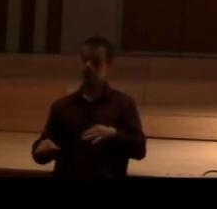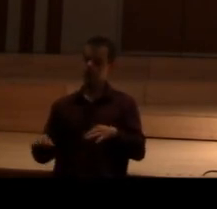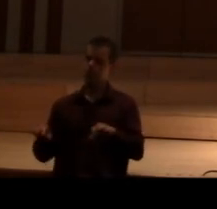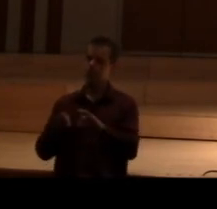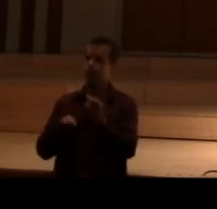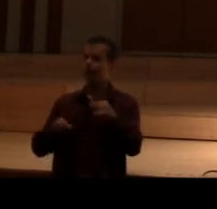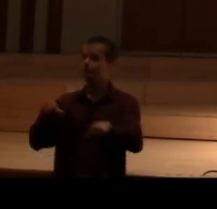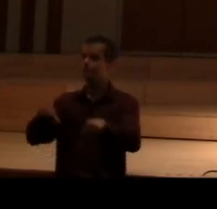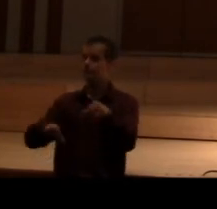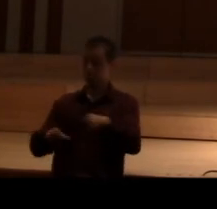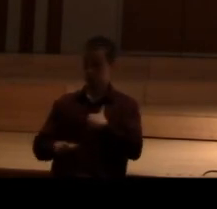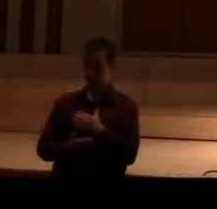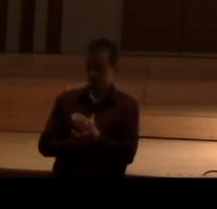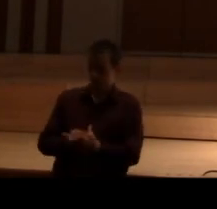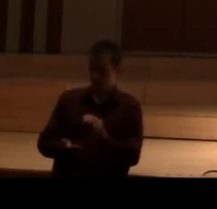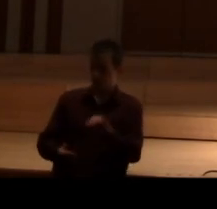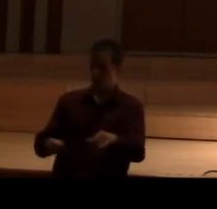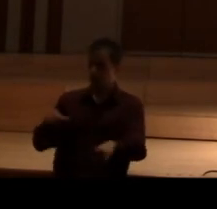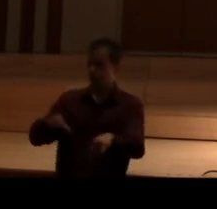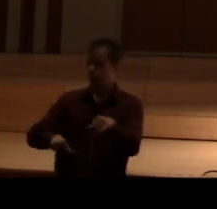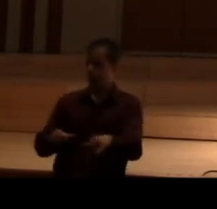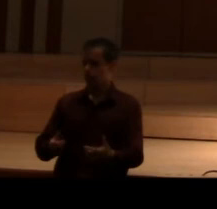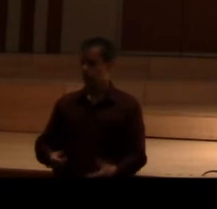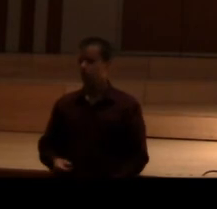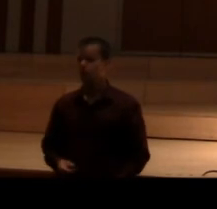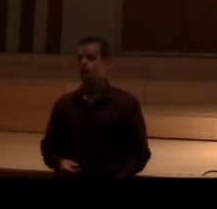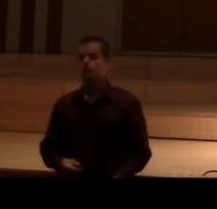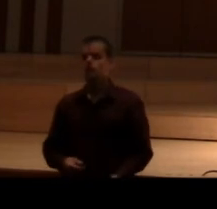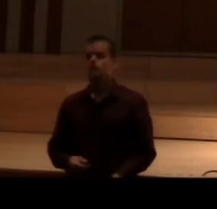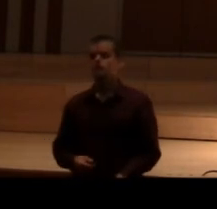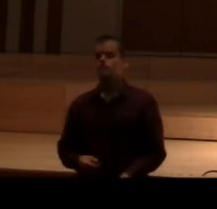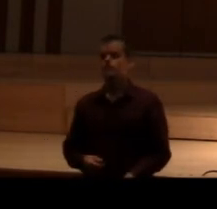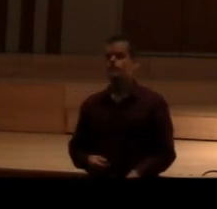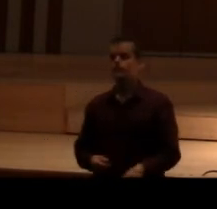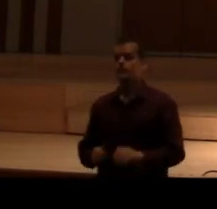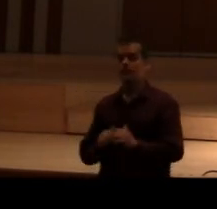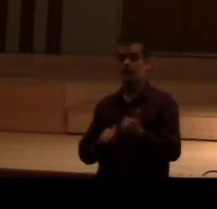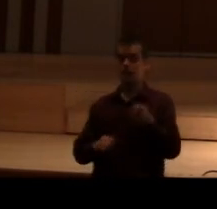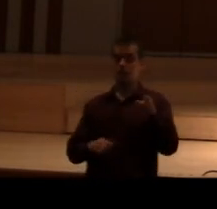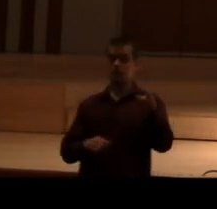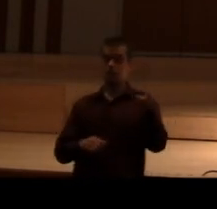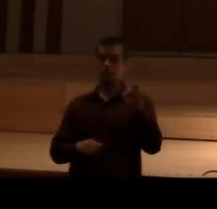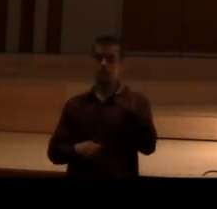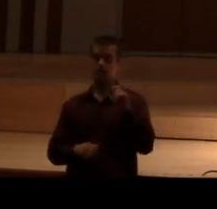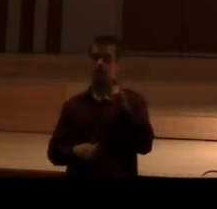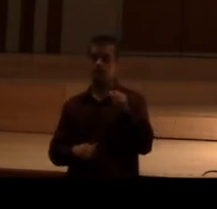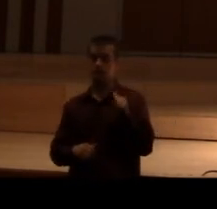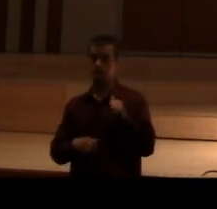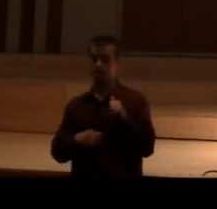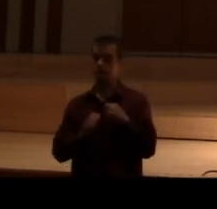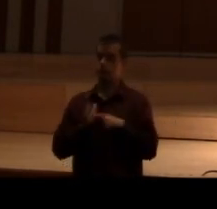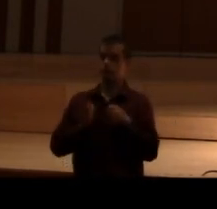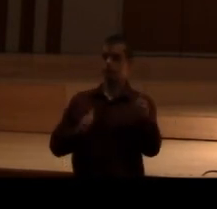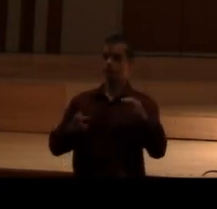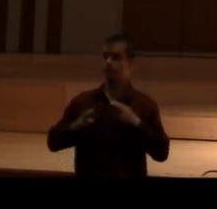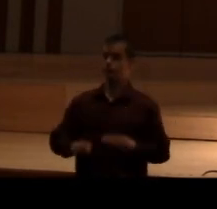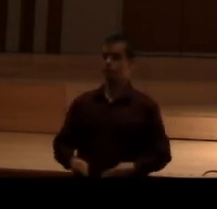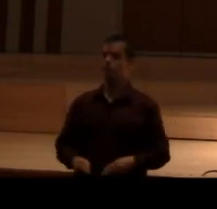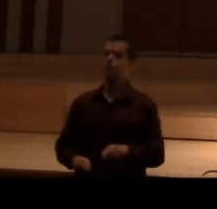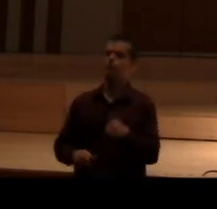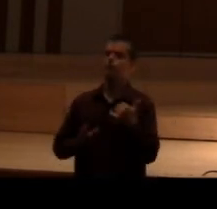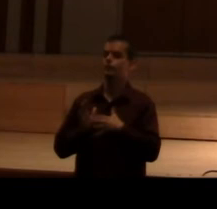instead. But a really good example of how Felisa made herself human came from another weakness, mine, in